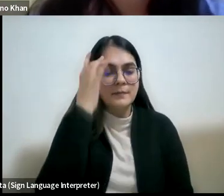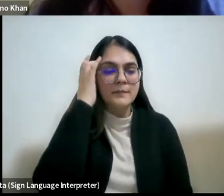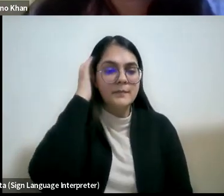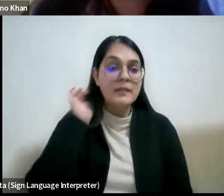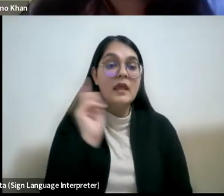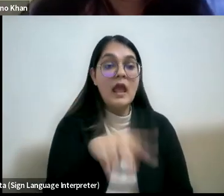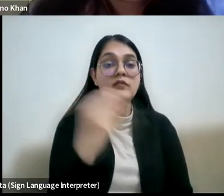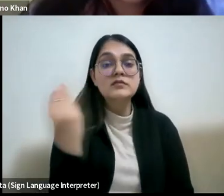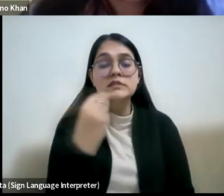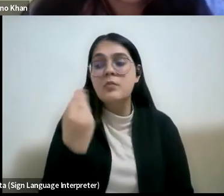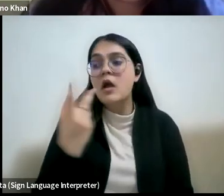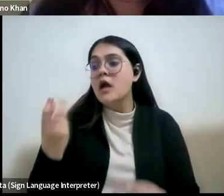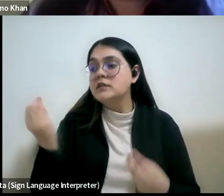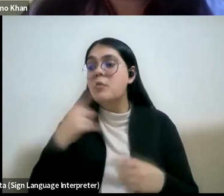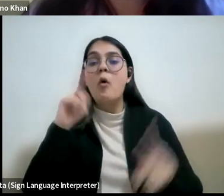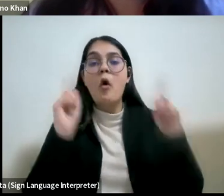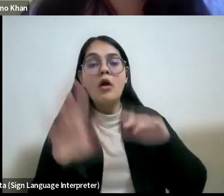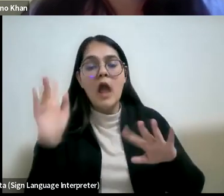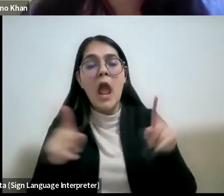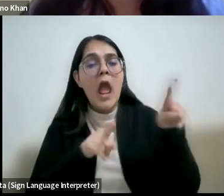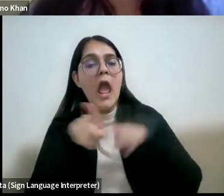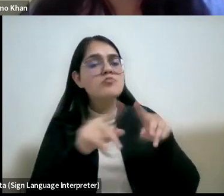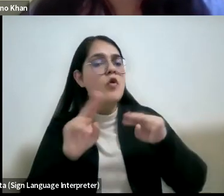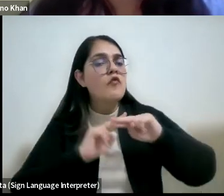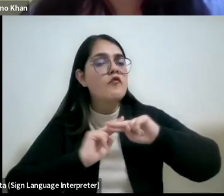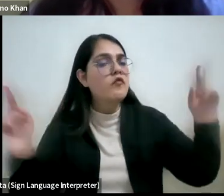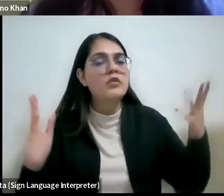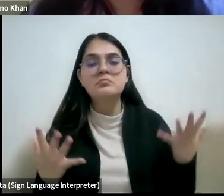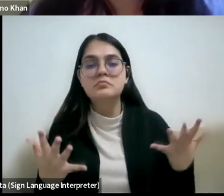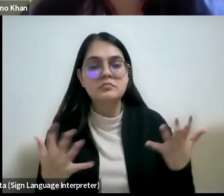unpronounced or unexplained orders that the foreign tribunals have been passing.